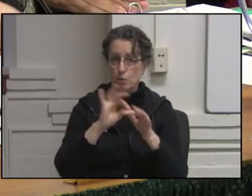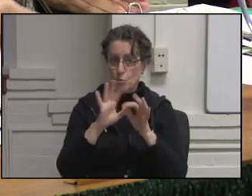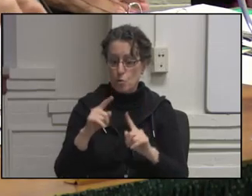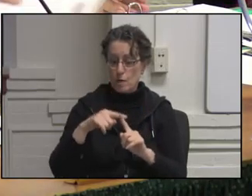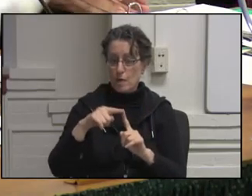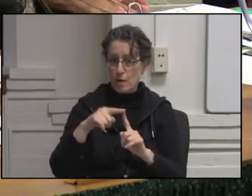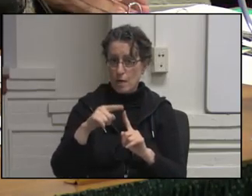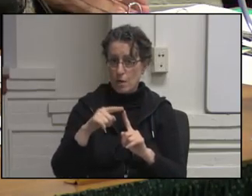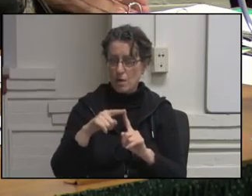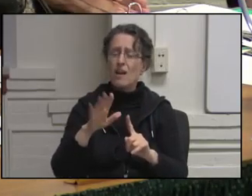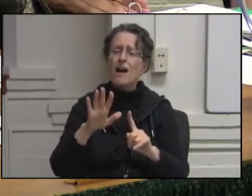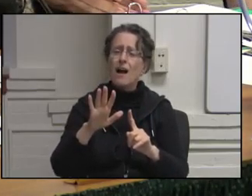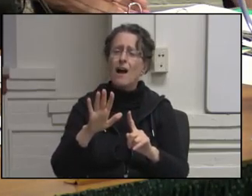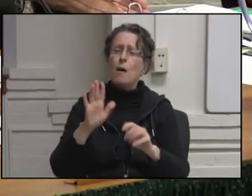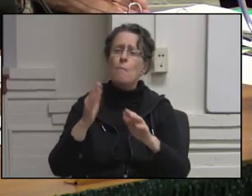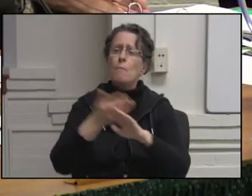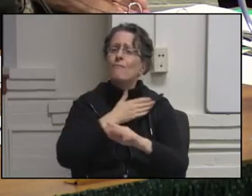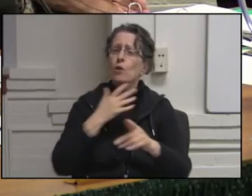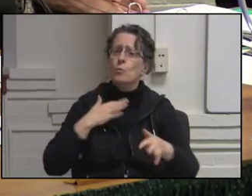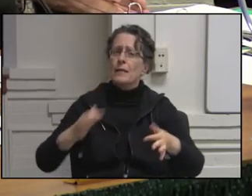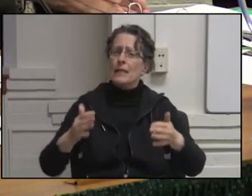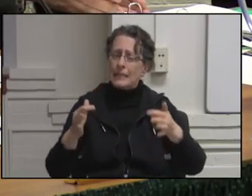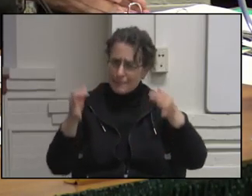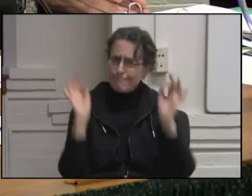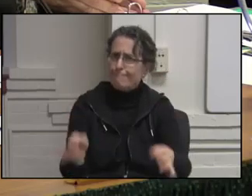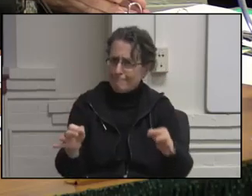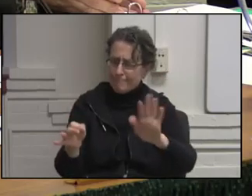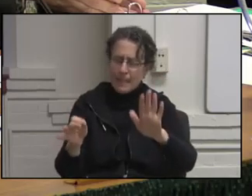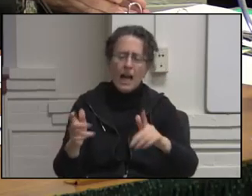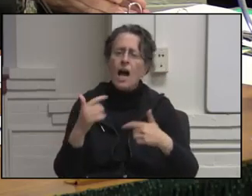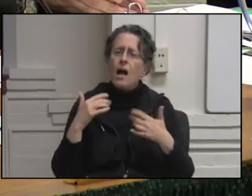as a town for energy efficiency and sustainability.